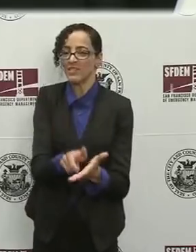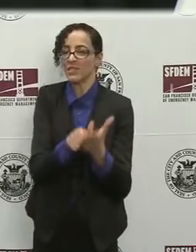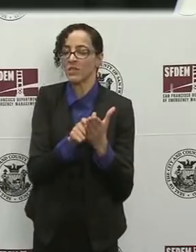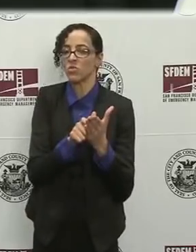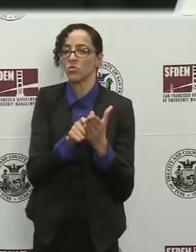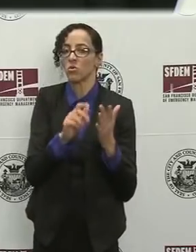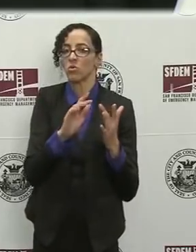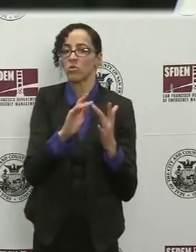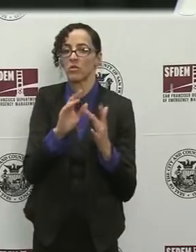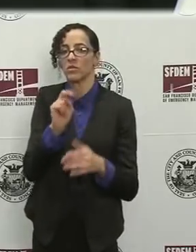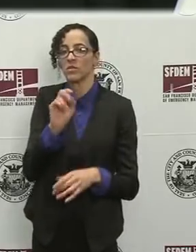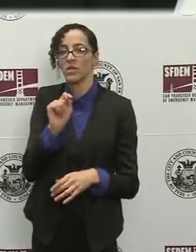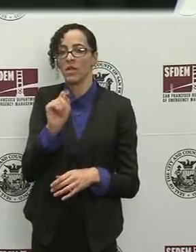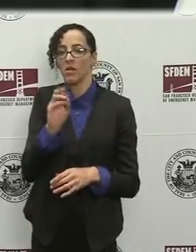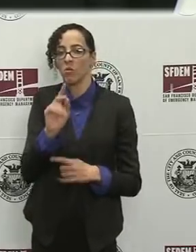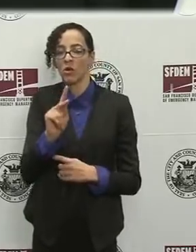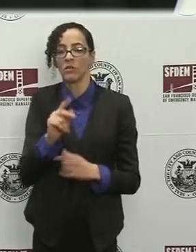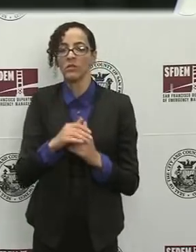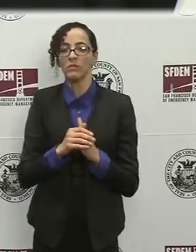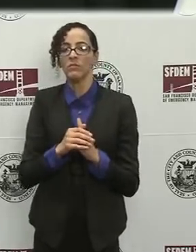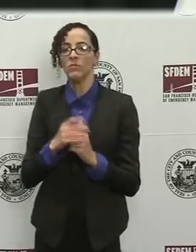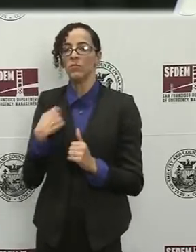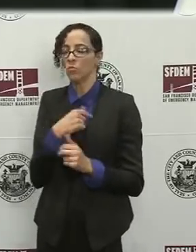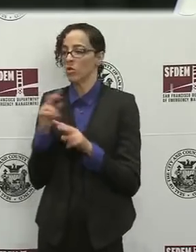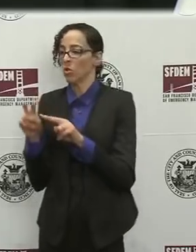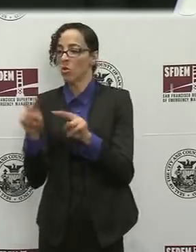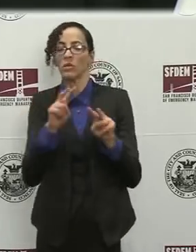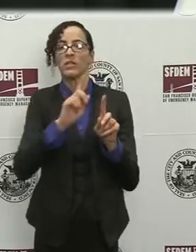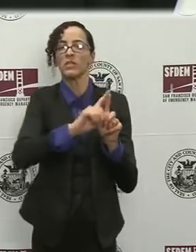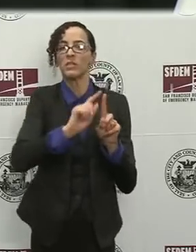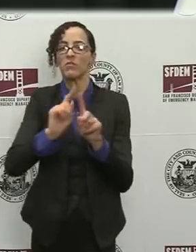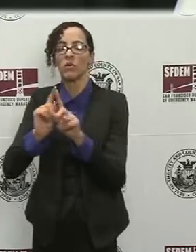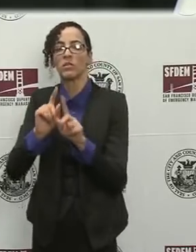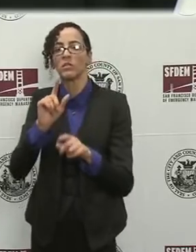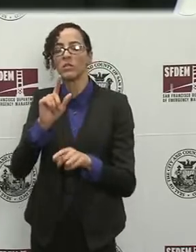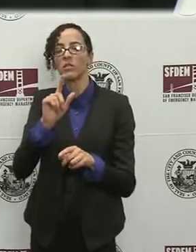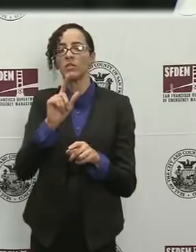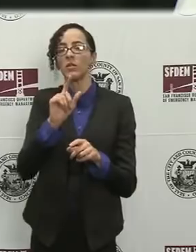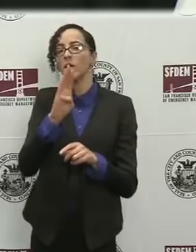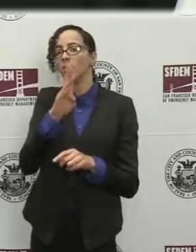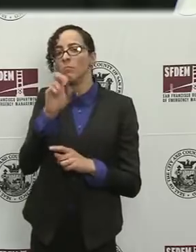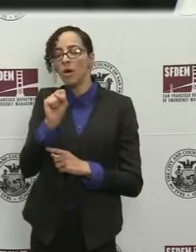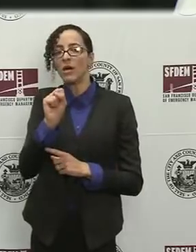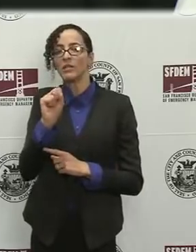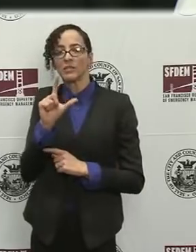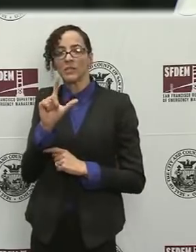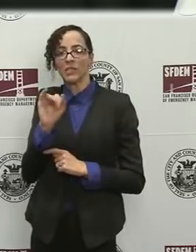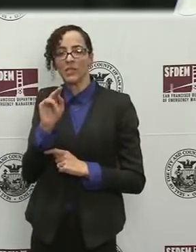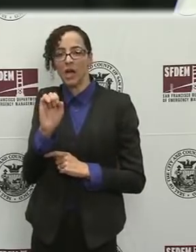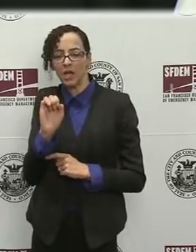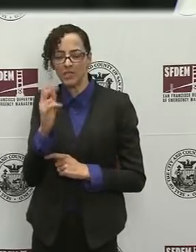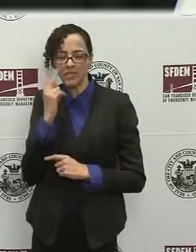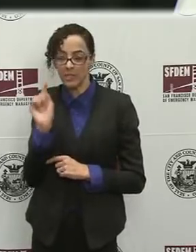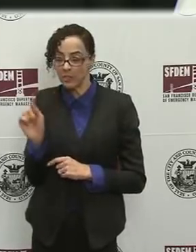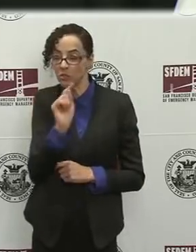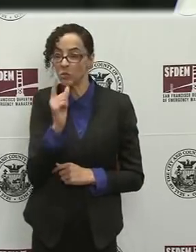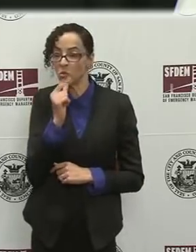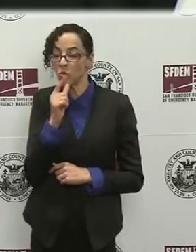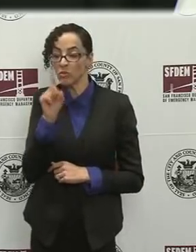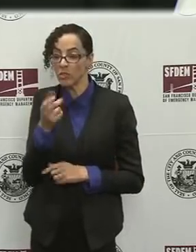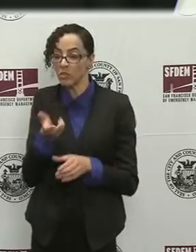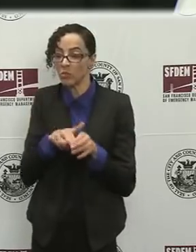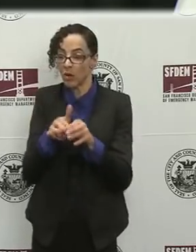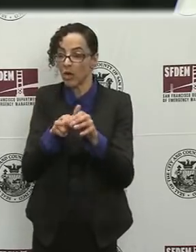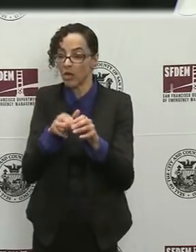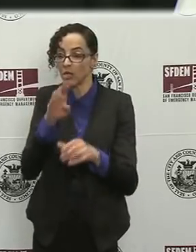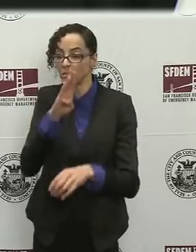those lines in order for our passengers to maintain essential distance, and as a result of that, cutting all of our low